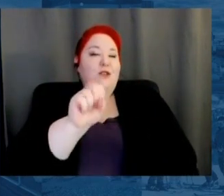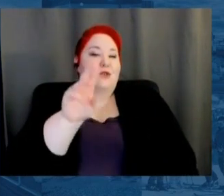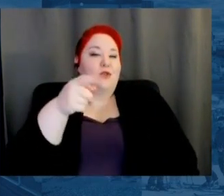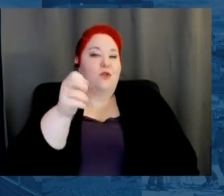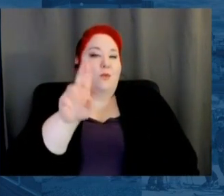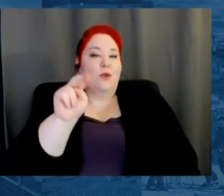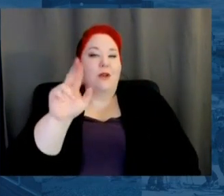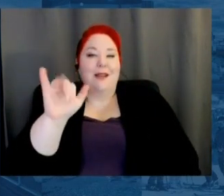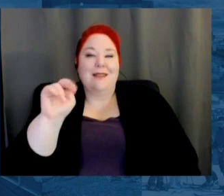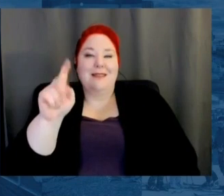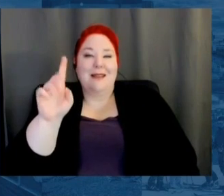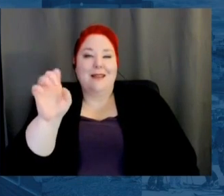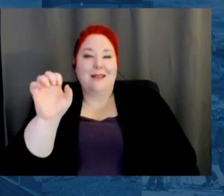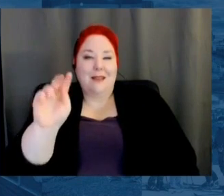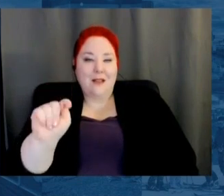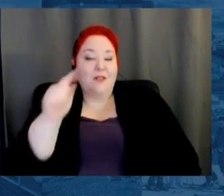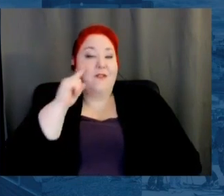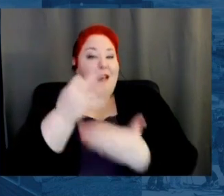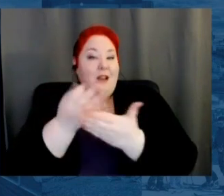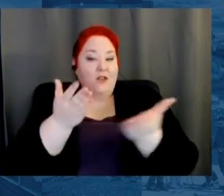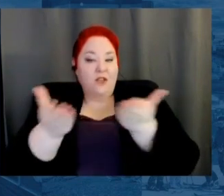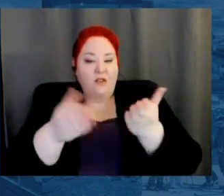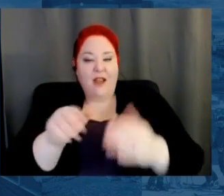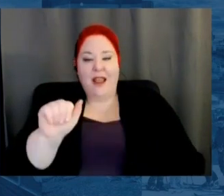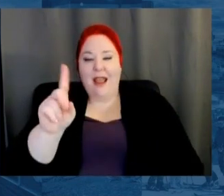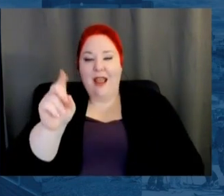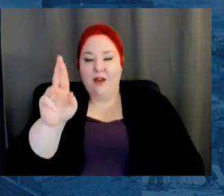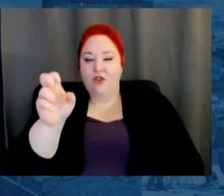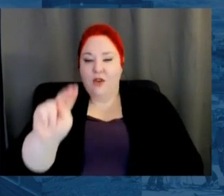Adrian Harris has done an extraordinary job.